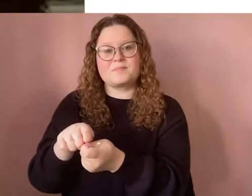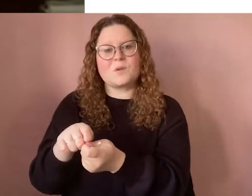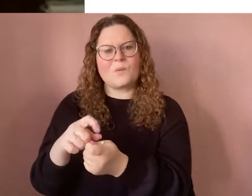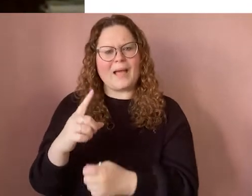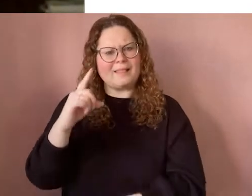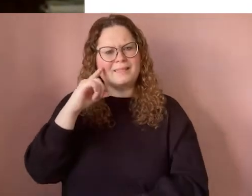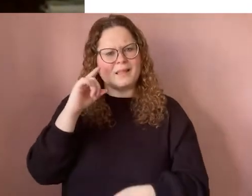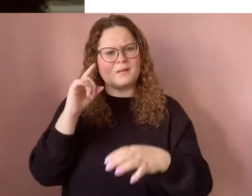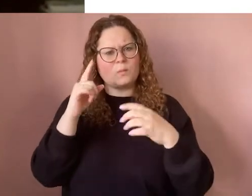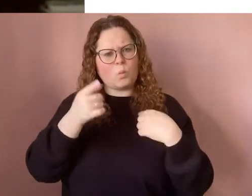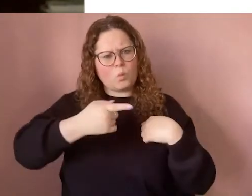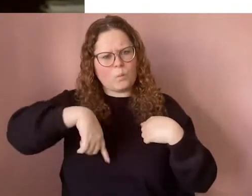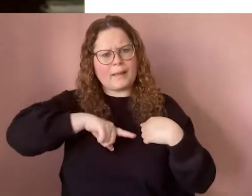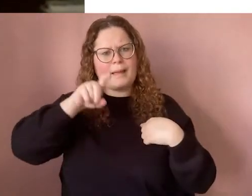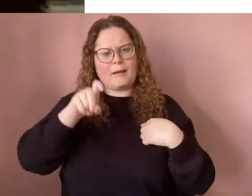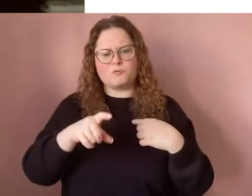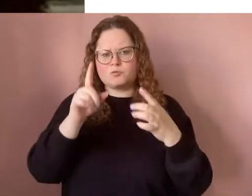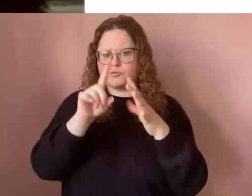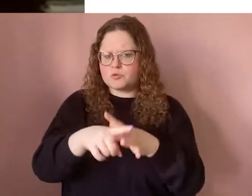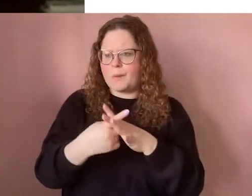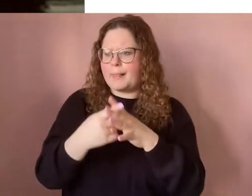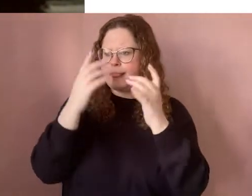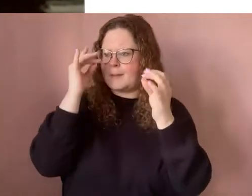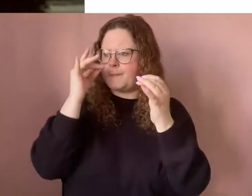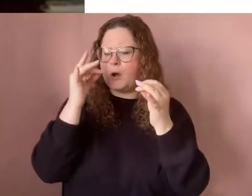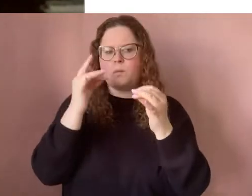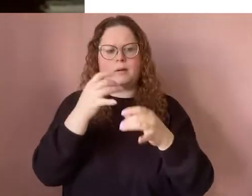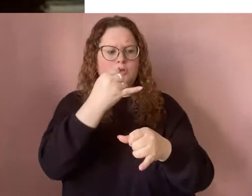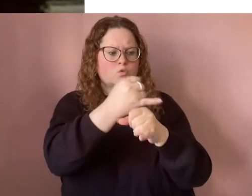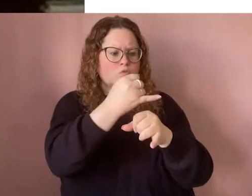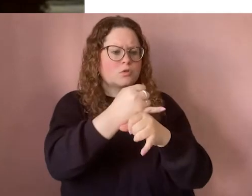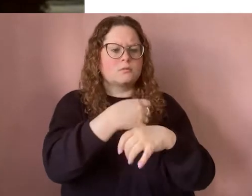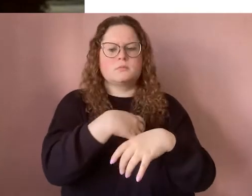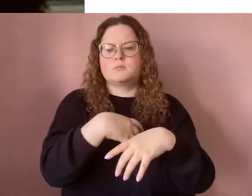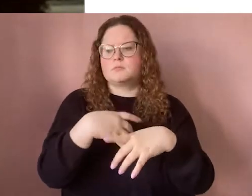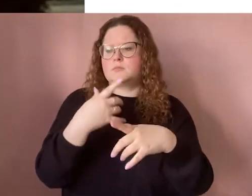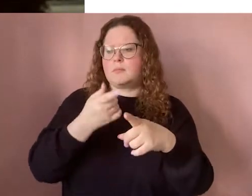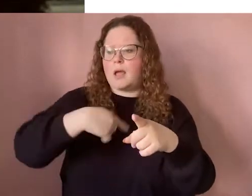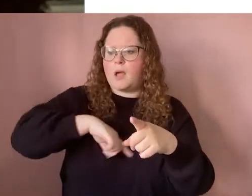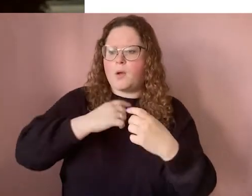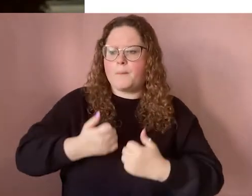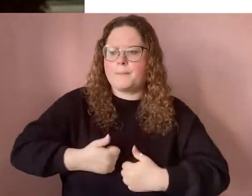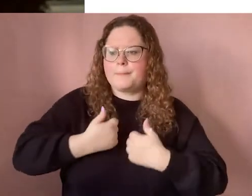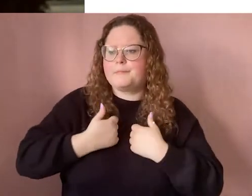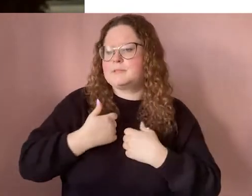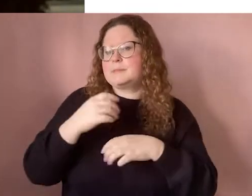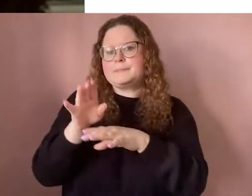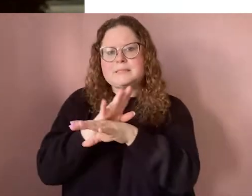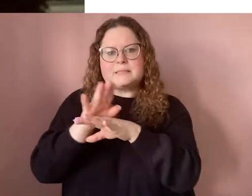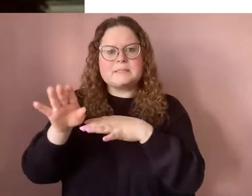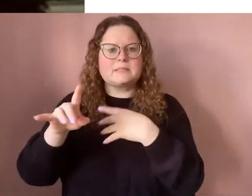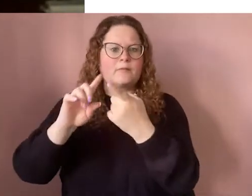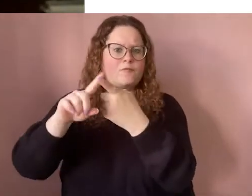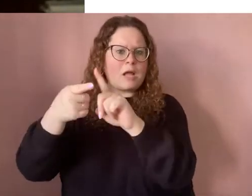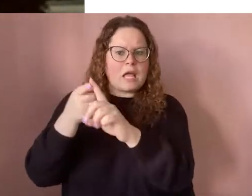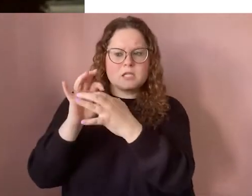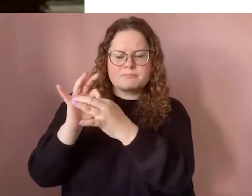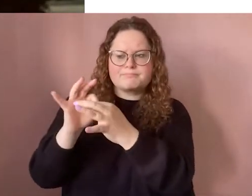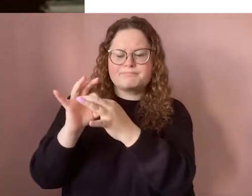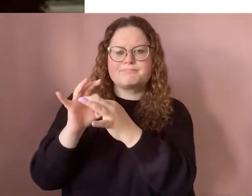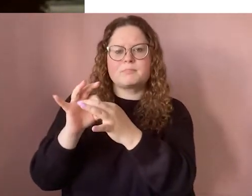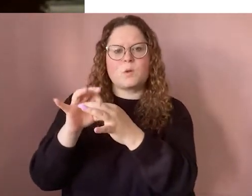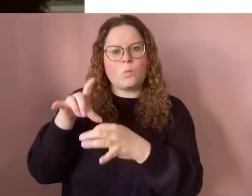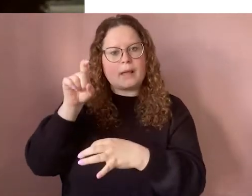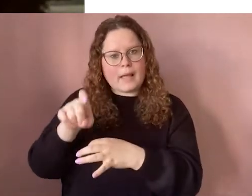to adapt our institutions, our practices, our lives, our friendships, so that we have a